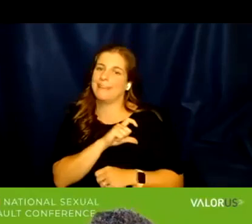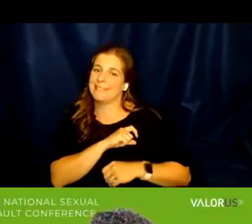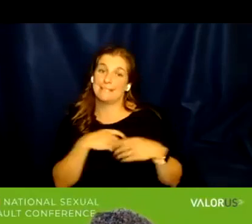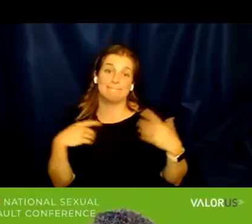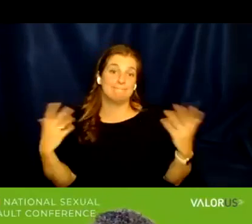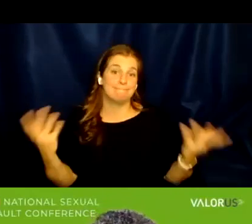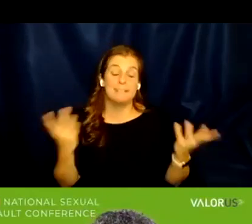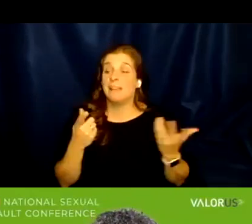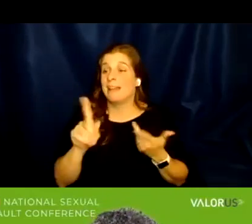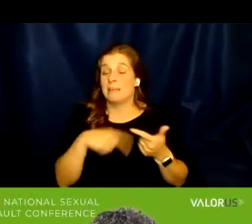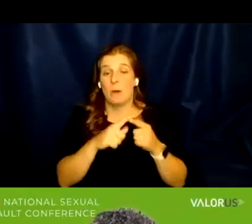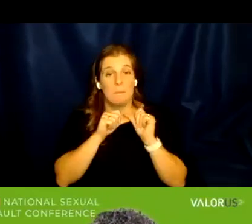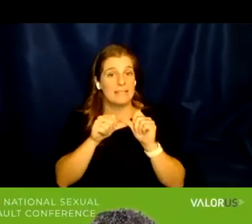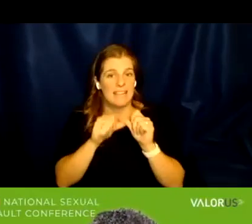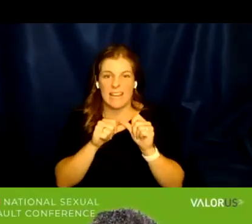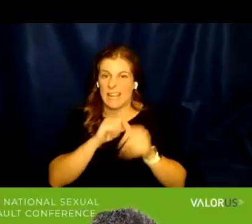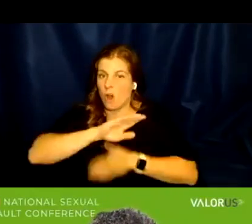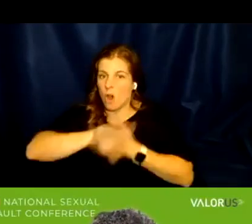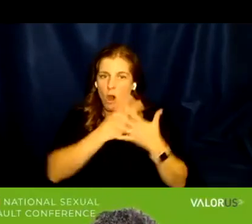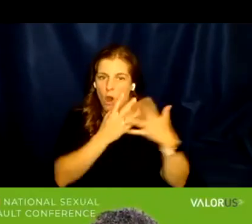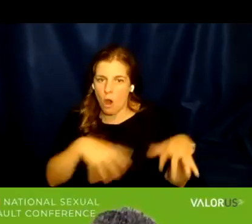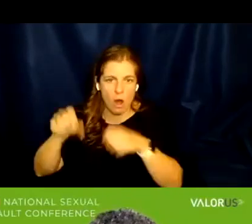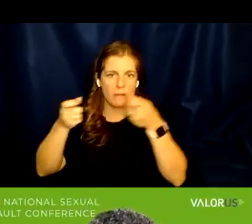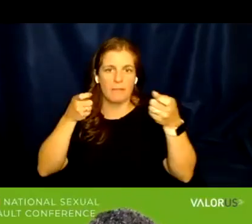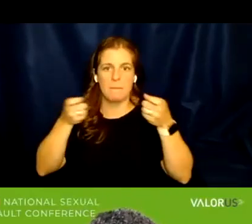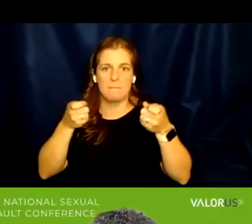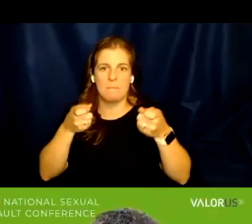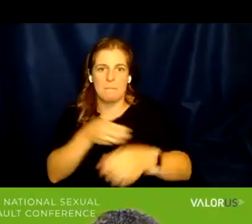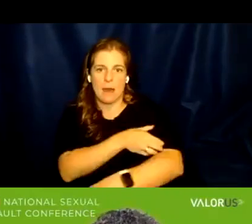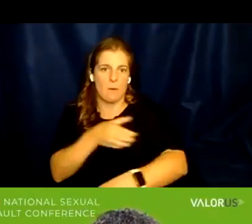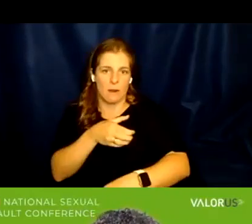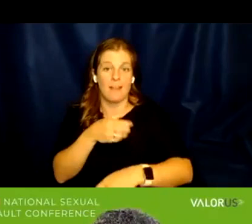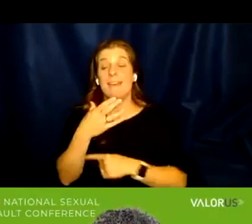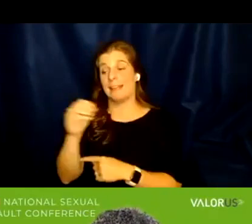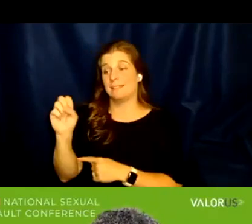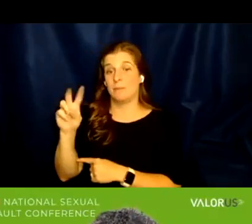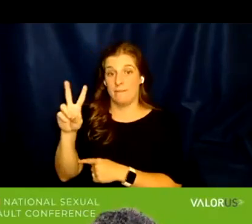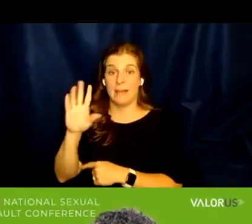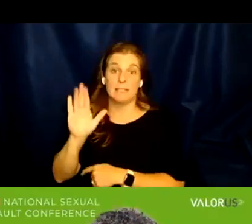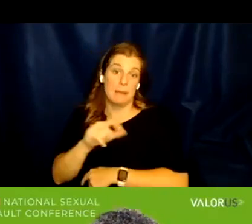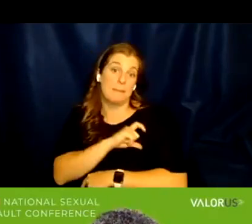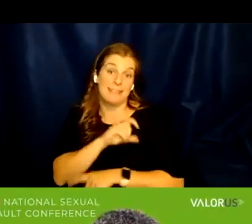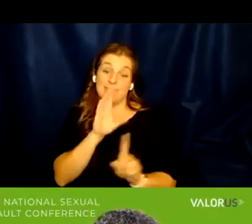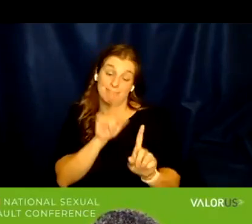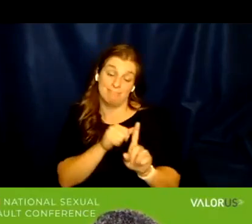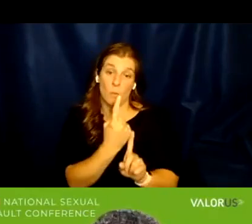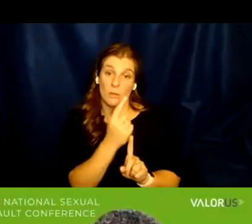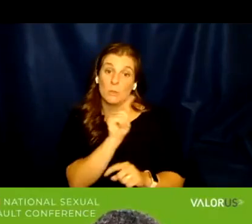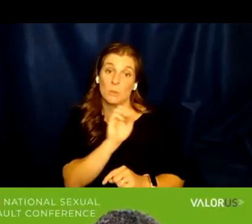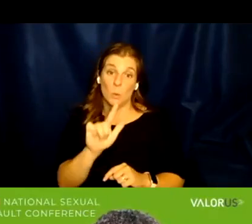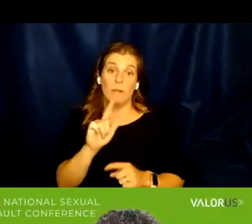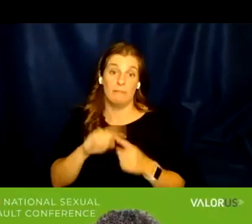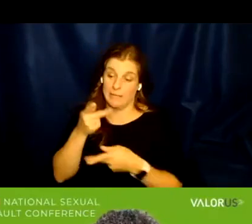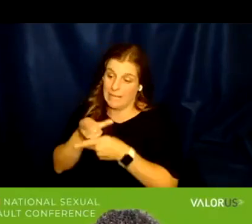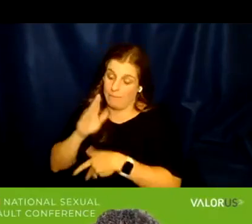the relations of power that Lydia described, and that sexual violence by police is a tool for doing that.